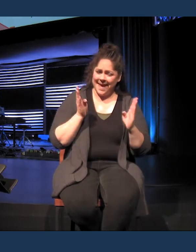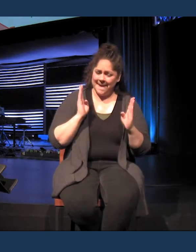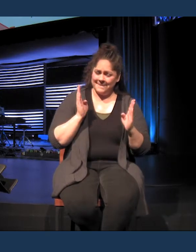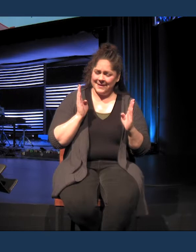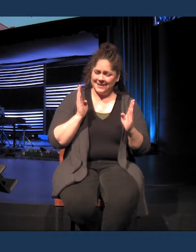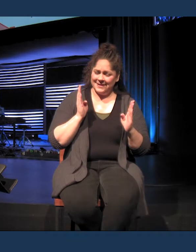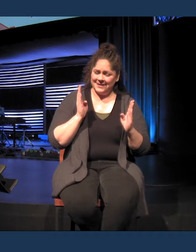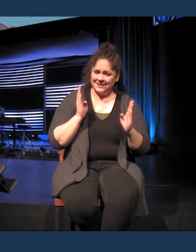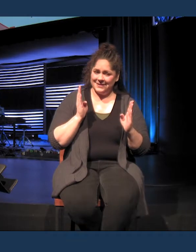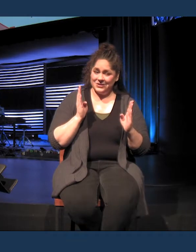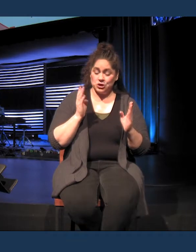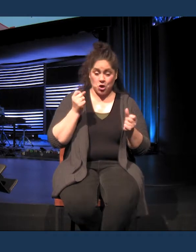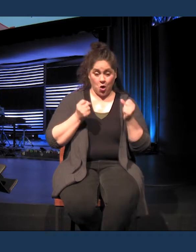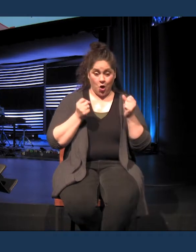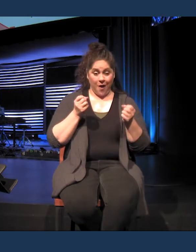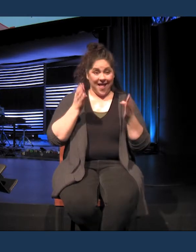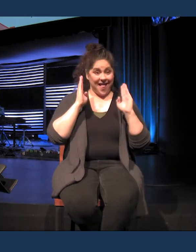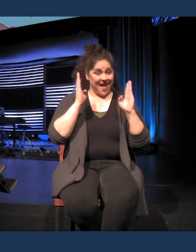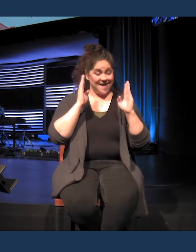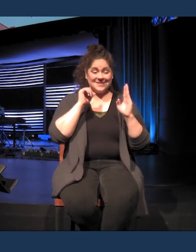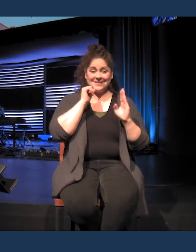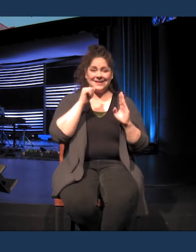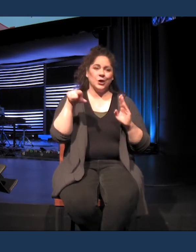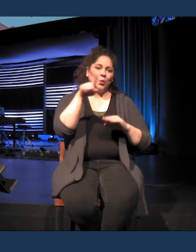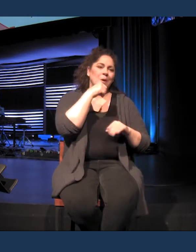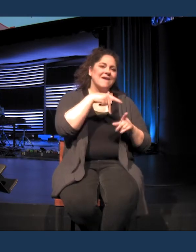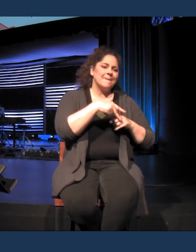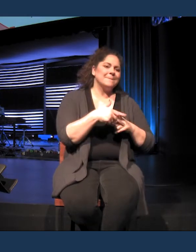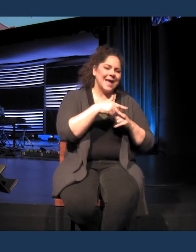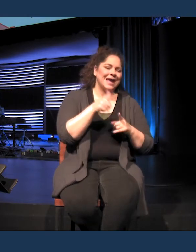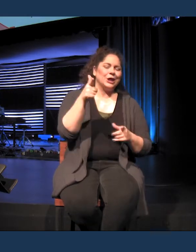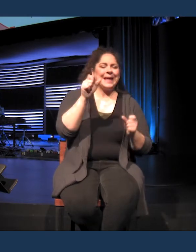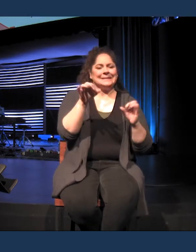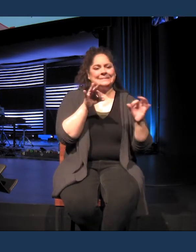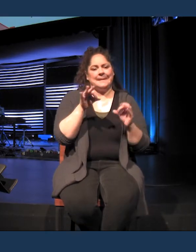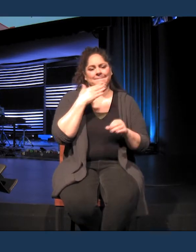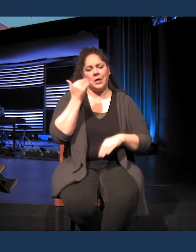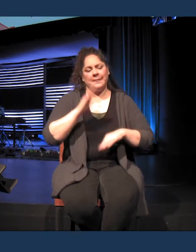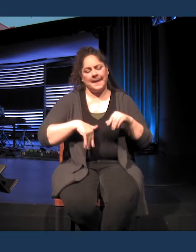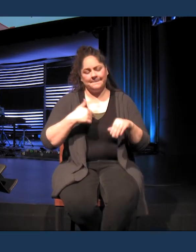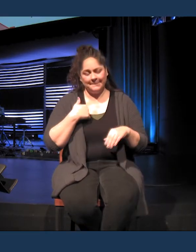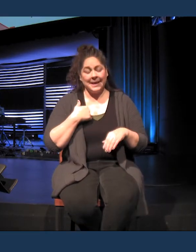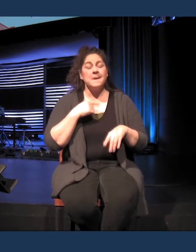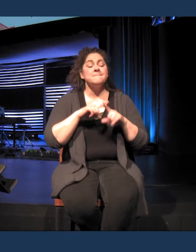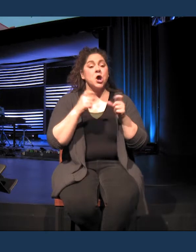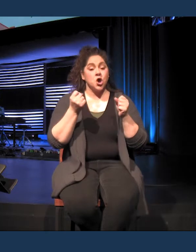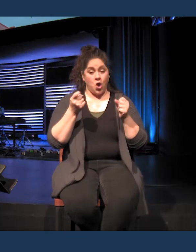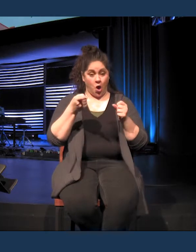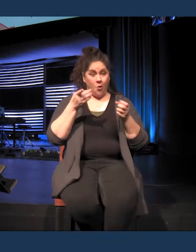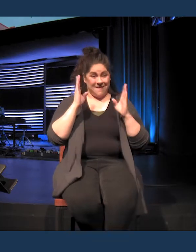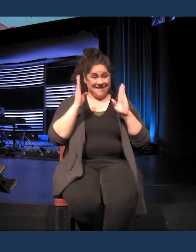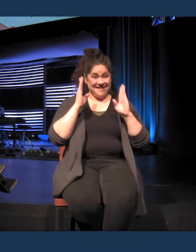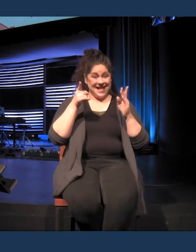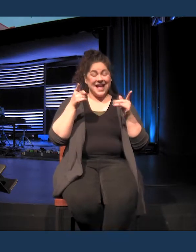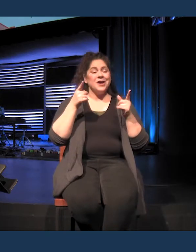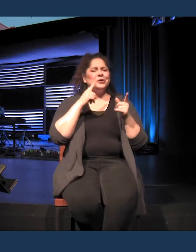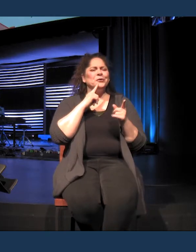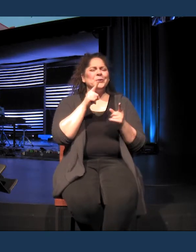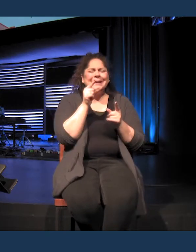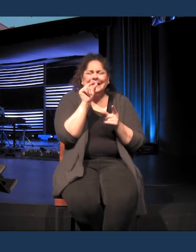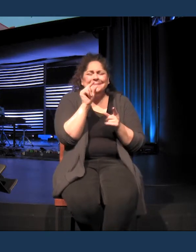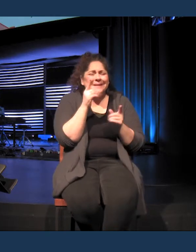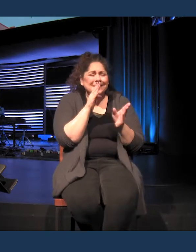See, what happens when a car is out of alignment, and if you're a mechanic, you probably explain this much better than me. When a car is out of alignment, even though it's so